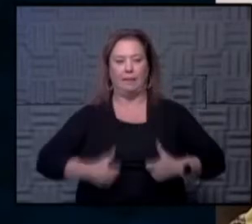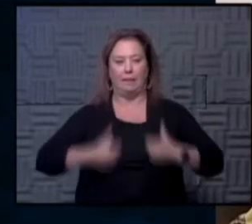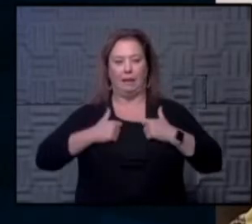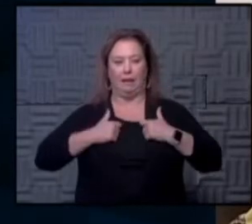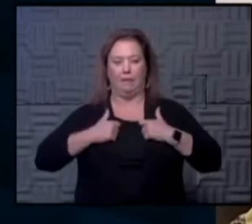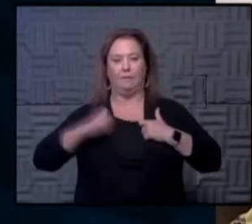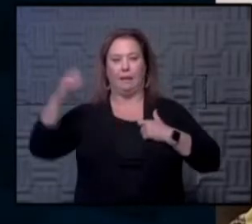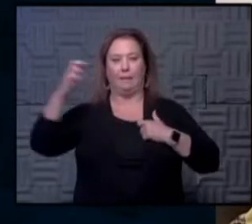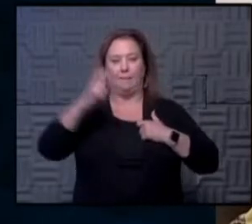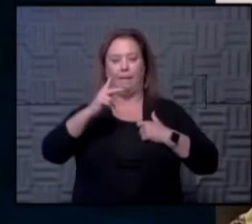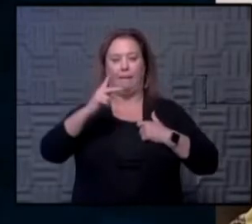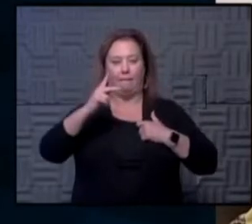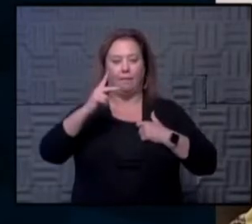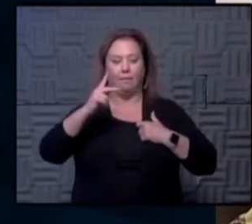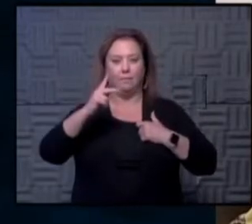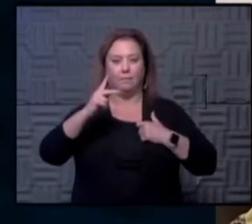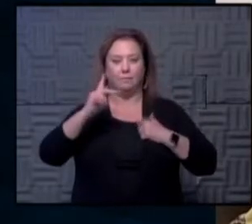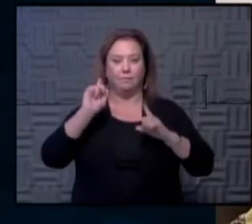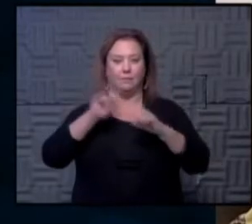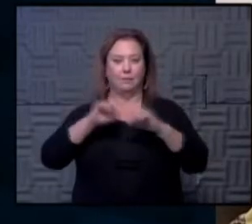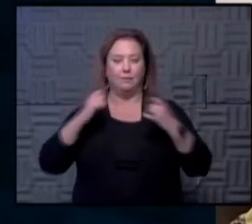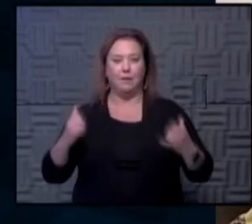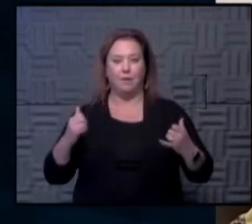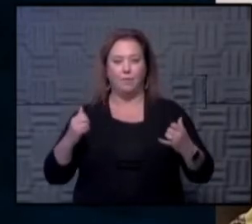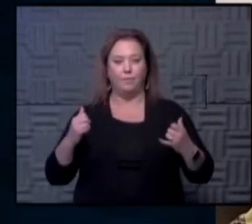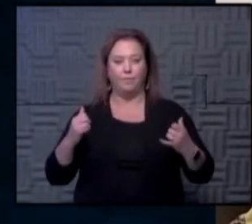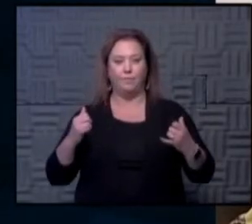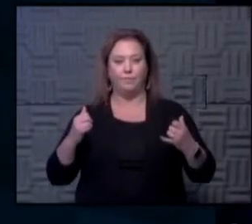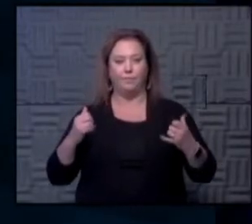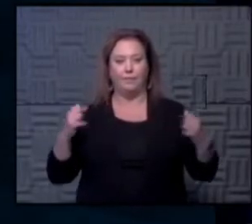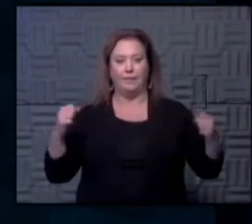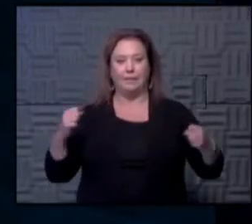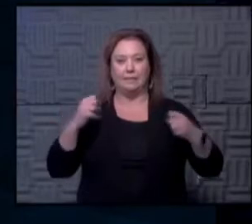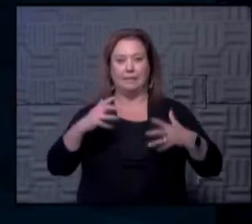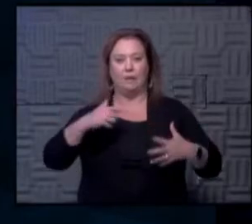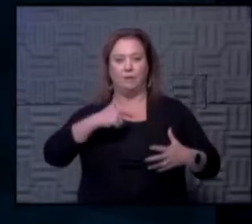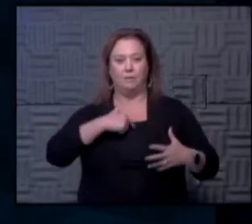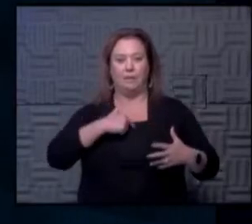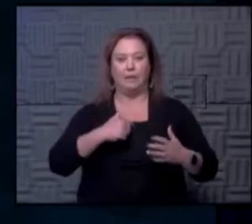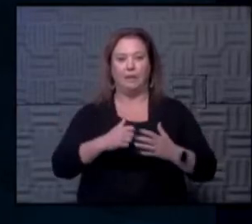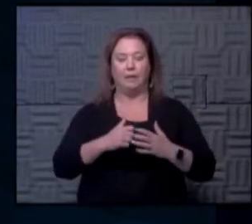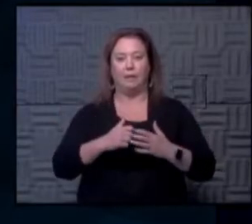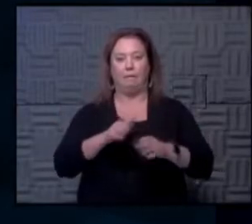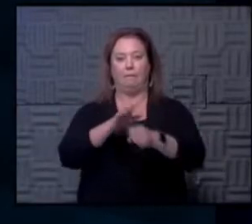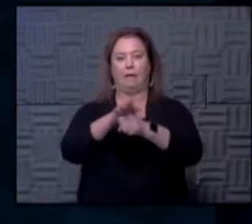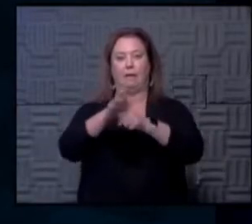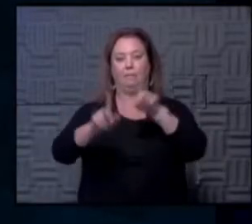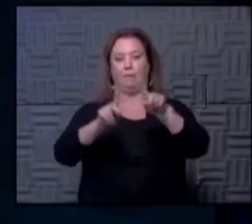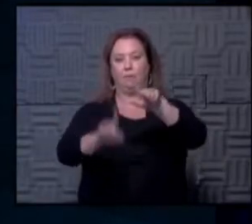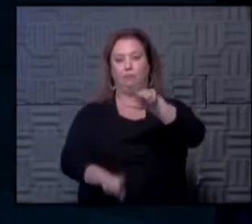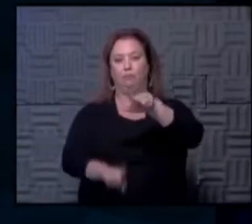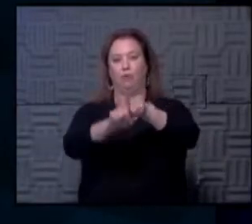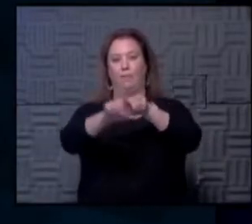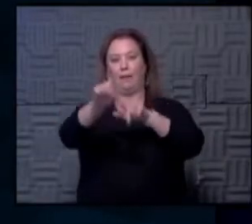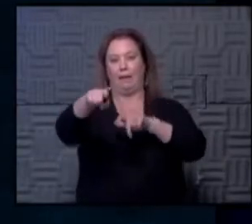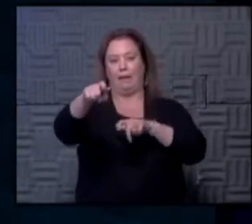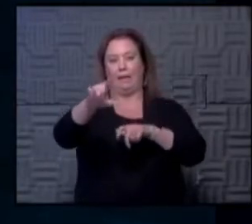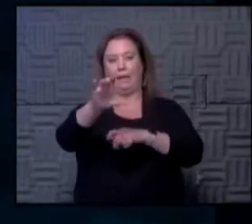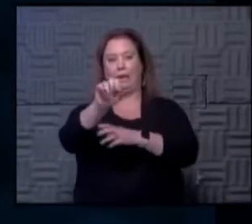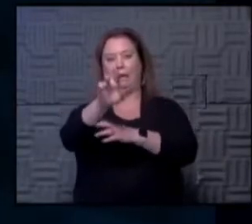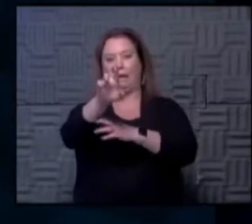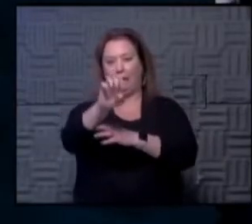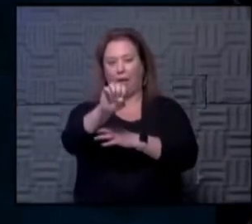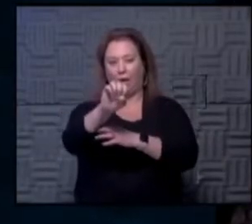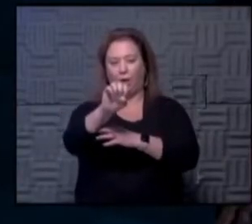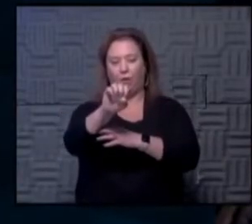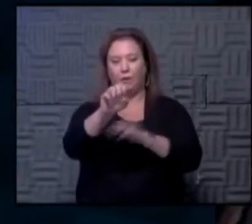get me back, even up till now. You know, it scares me if enough people show up that need as much care as